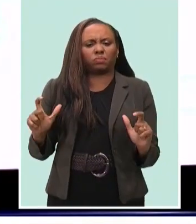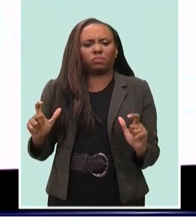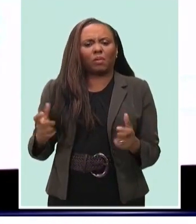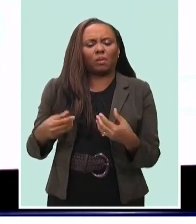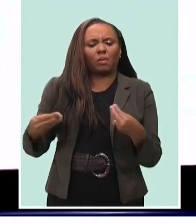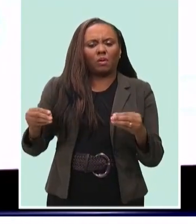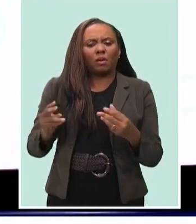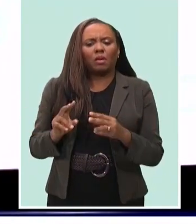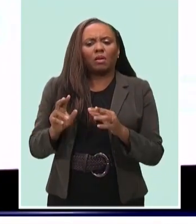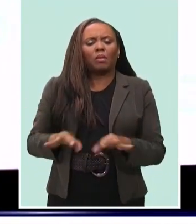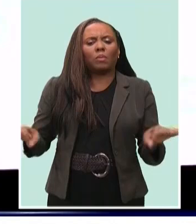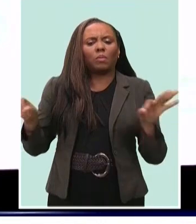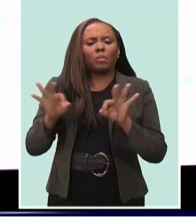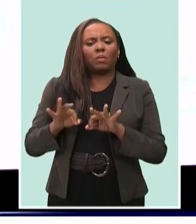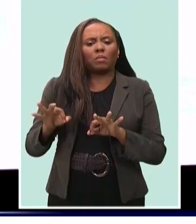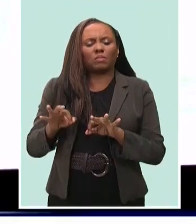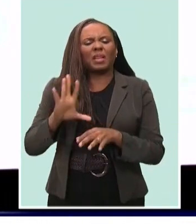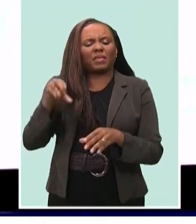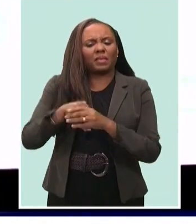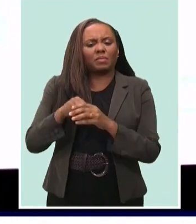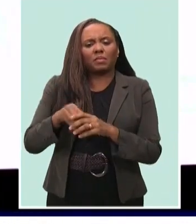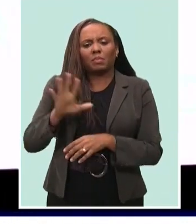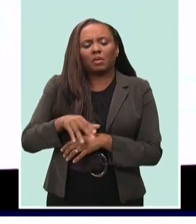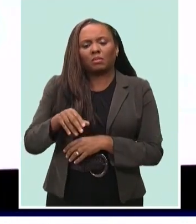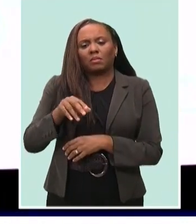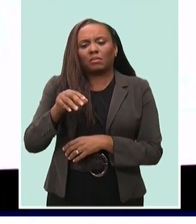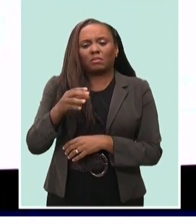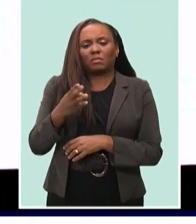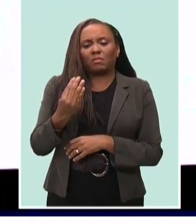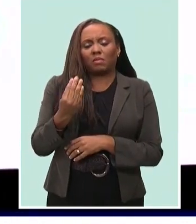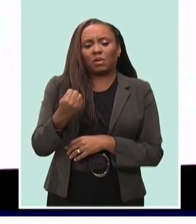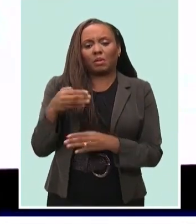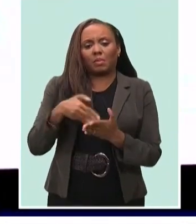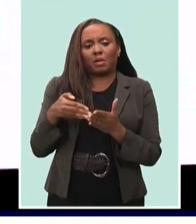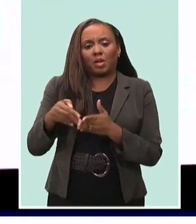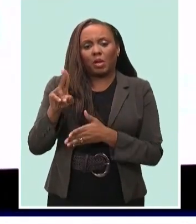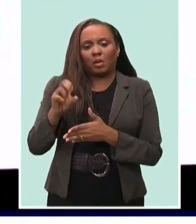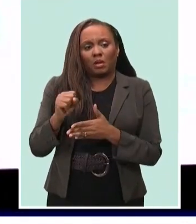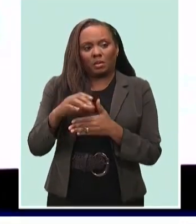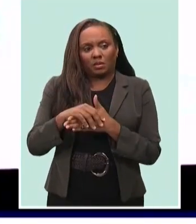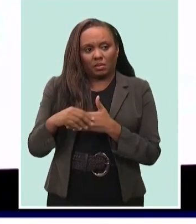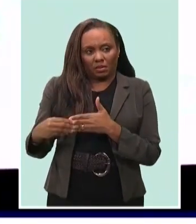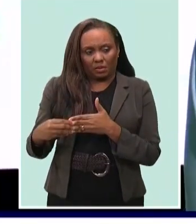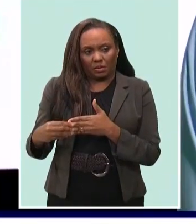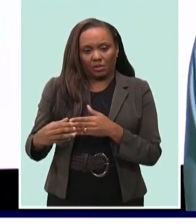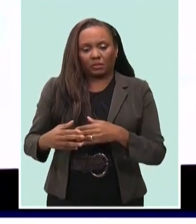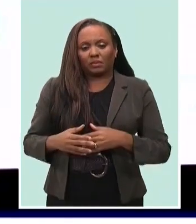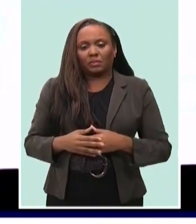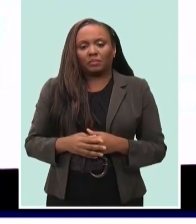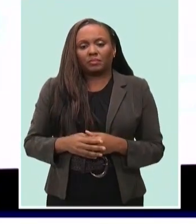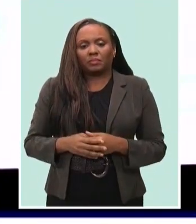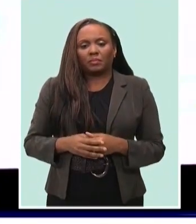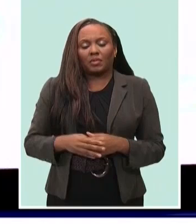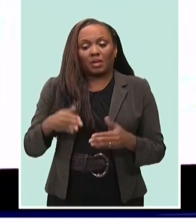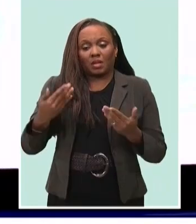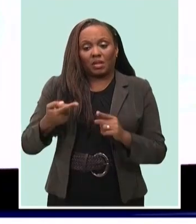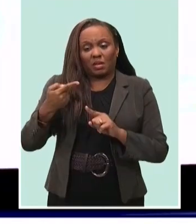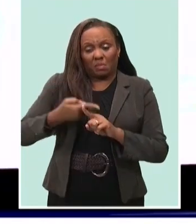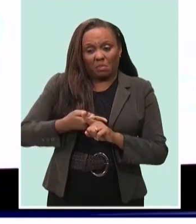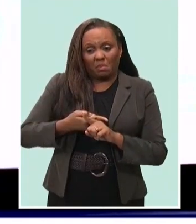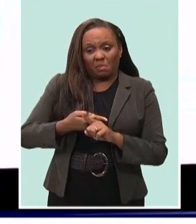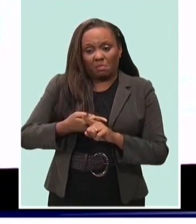It's valued at about this. The investment is going to be about US $14 million, and the groundbreaking was this month.